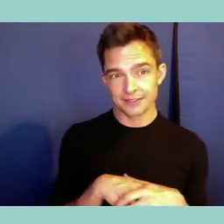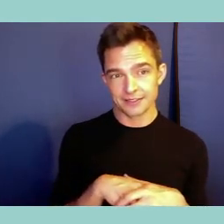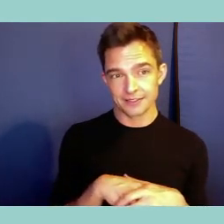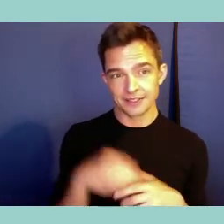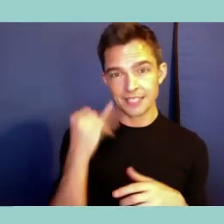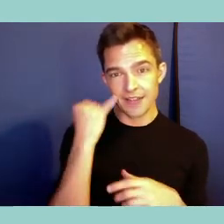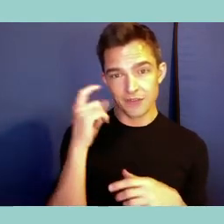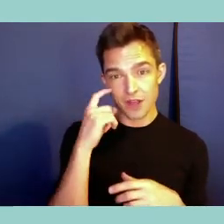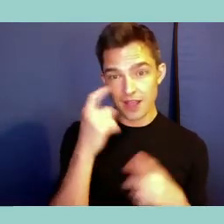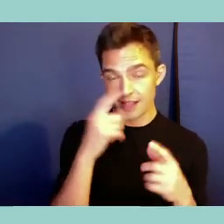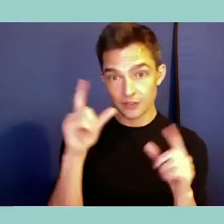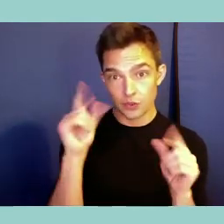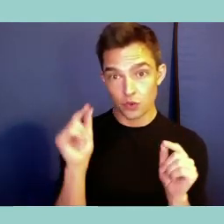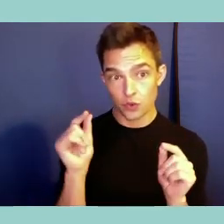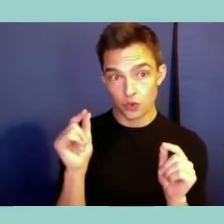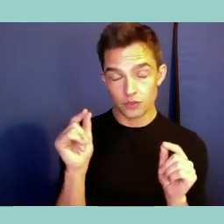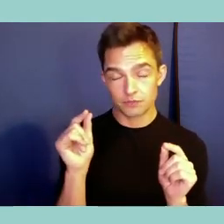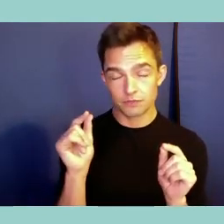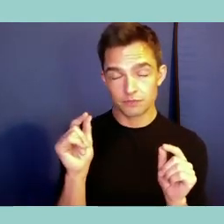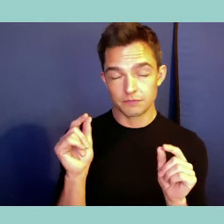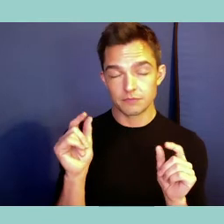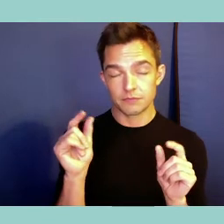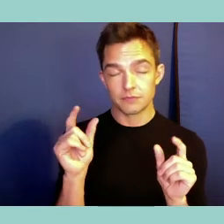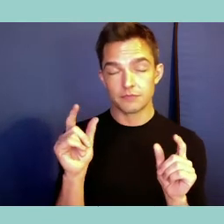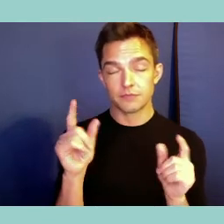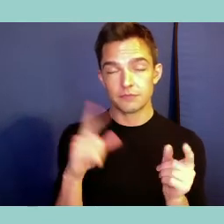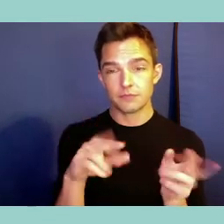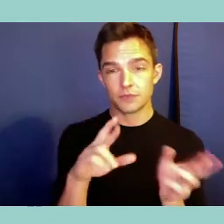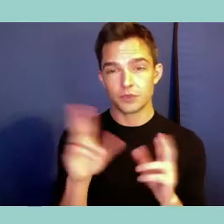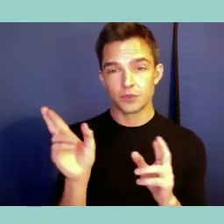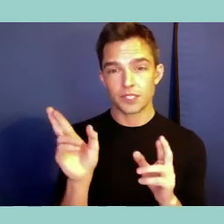If your eyes have been closed, open them when you're ready.